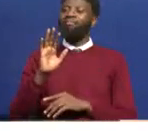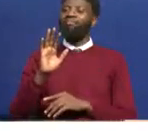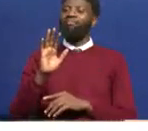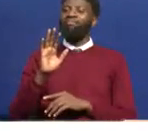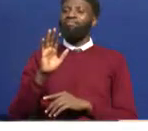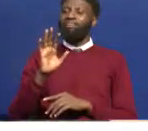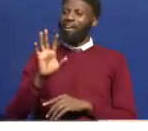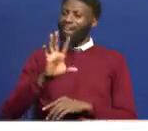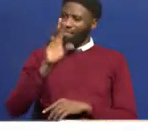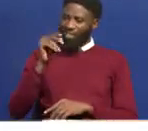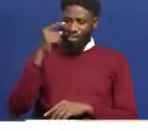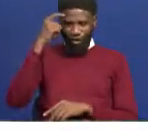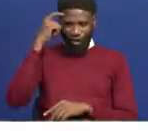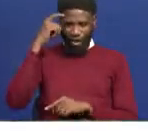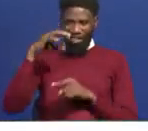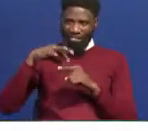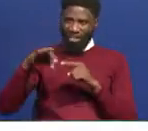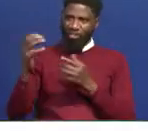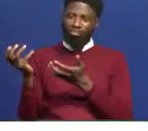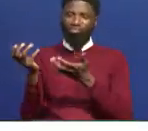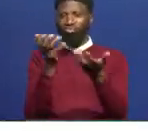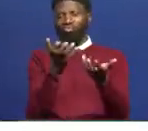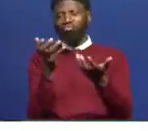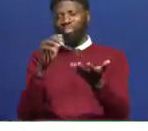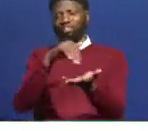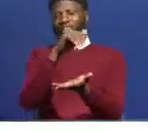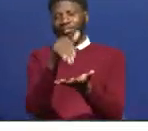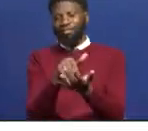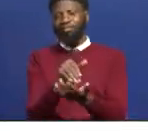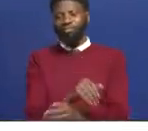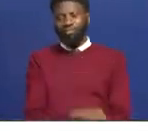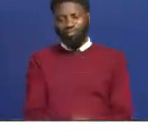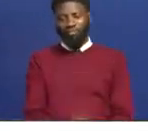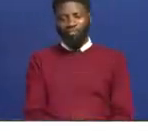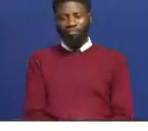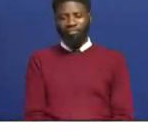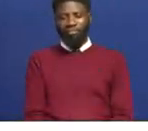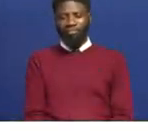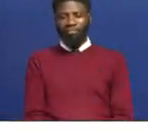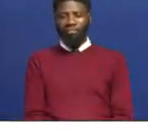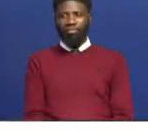vegetable to this aggregation center. Frederick Mwoki for Prime Edition.